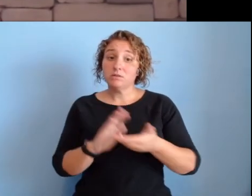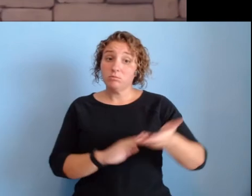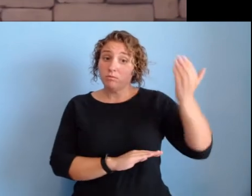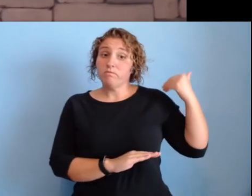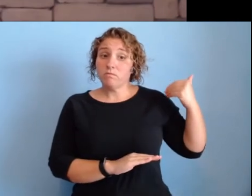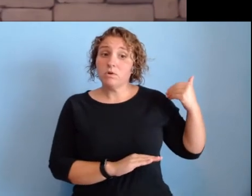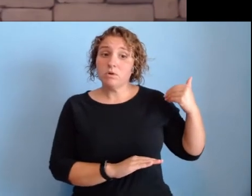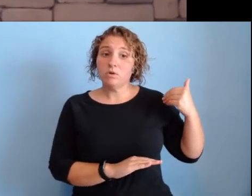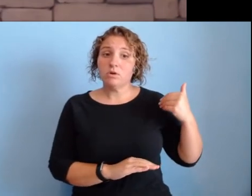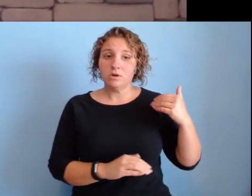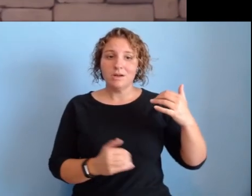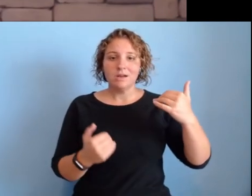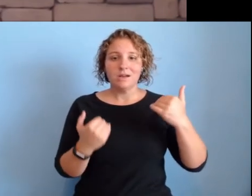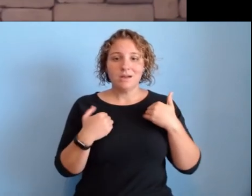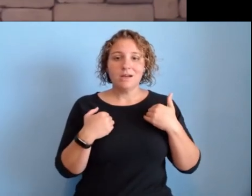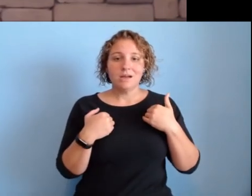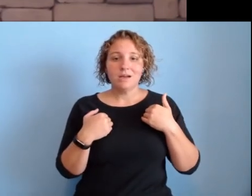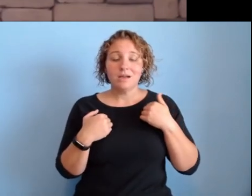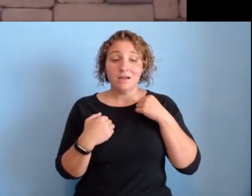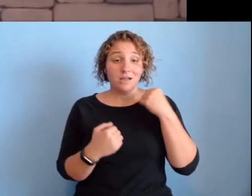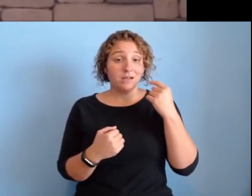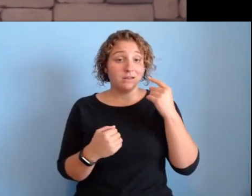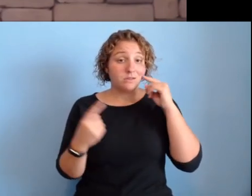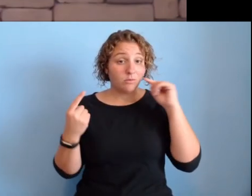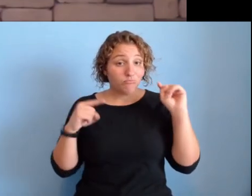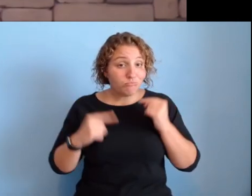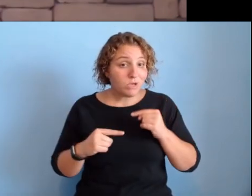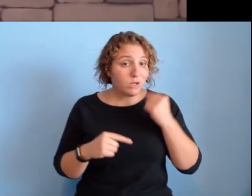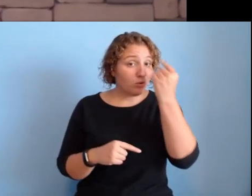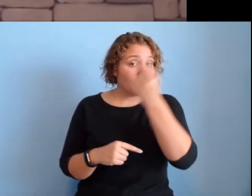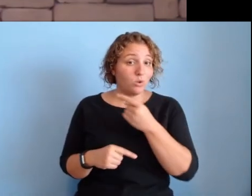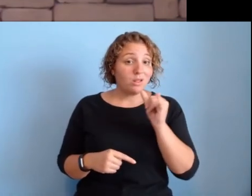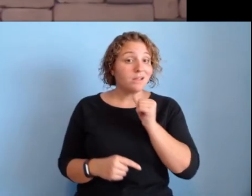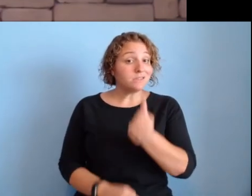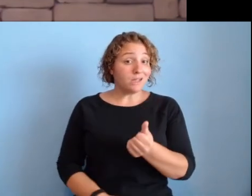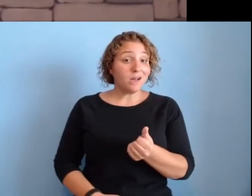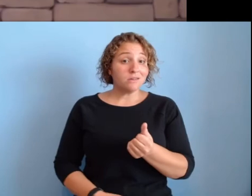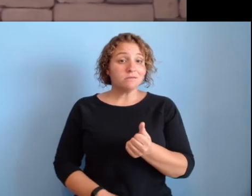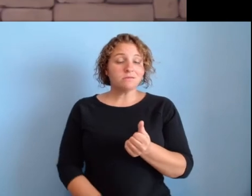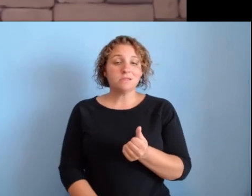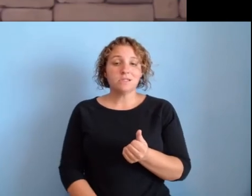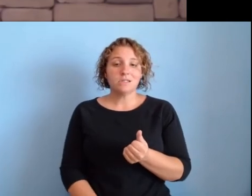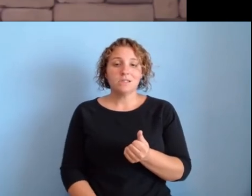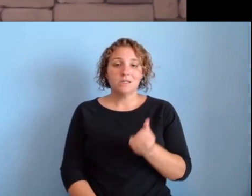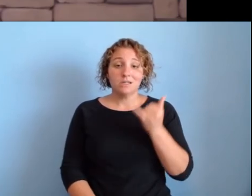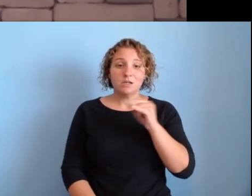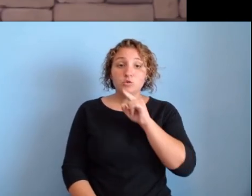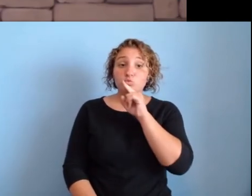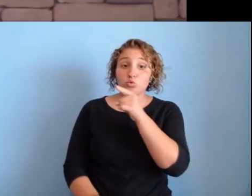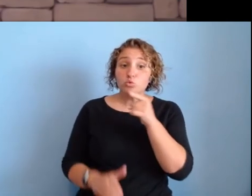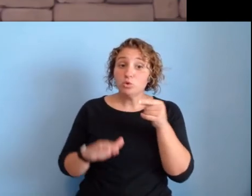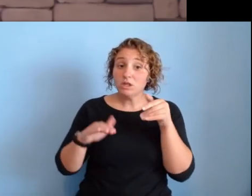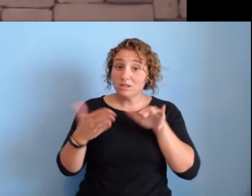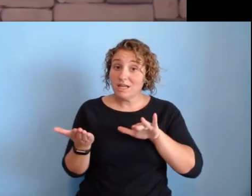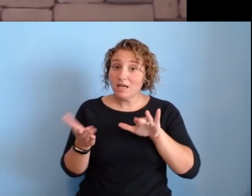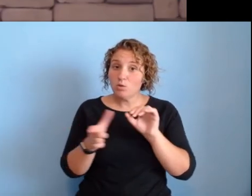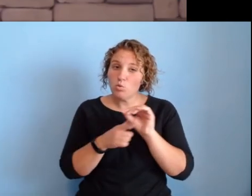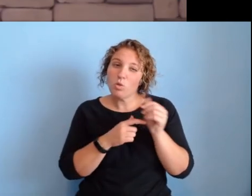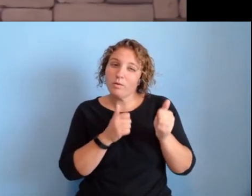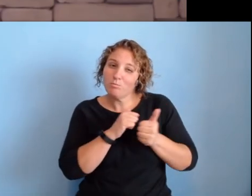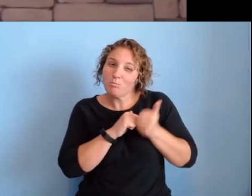he suffers a deadly wound and it looks like he's not. Now the question is, is he truly dead or only mostly